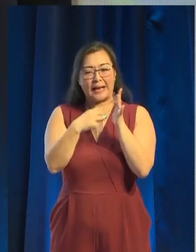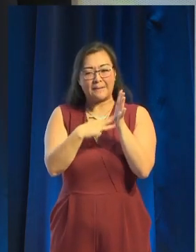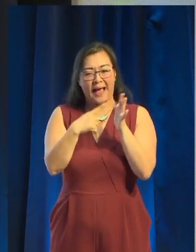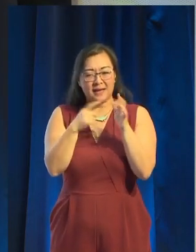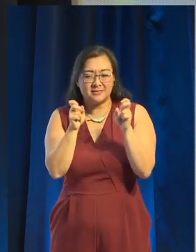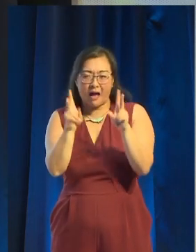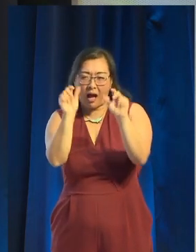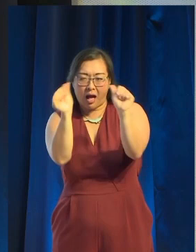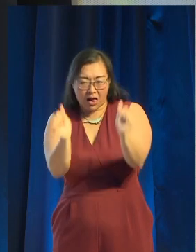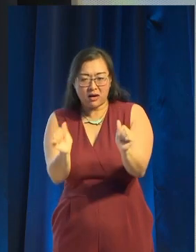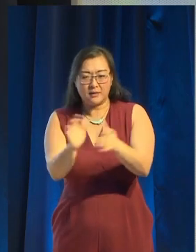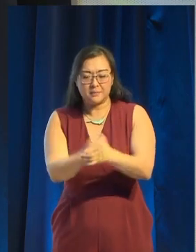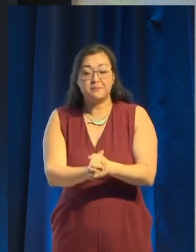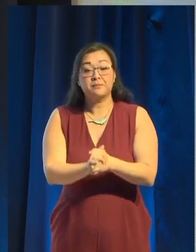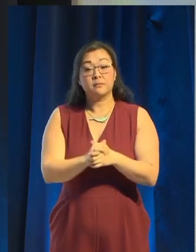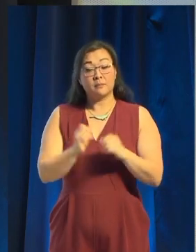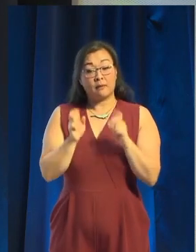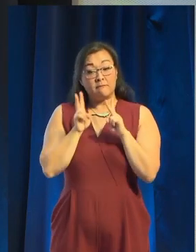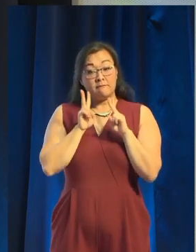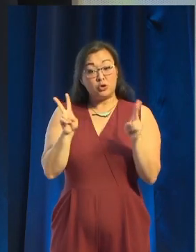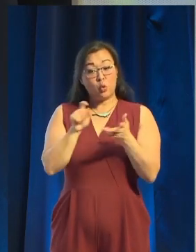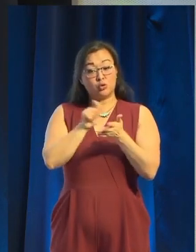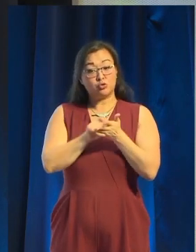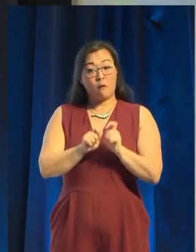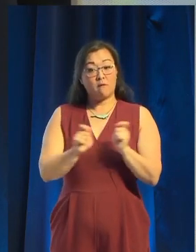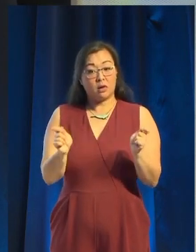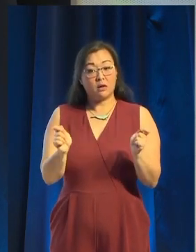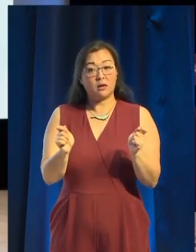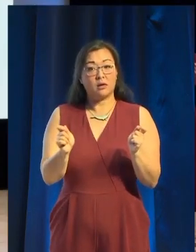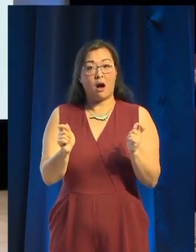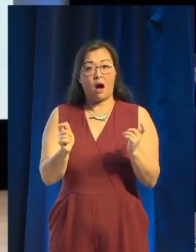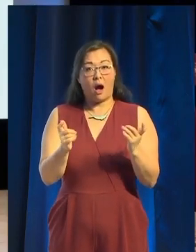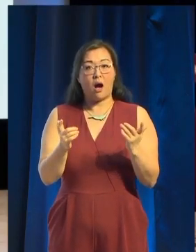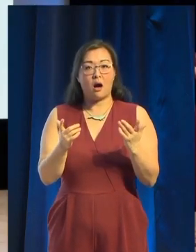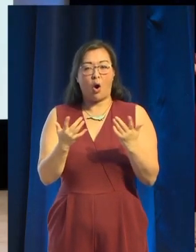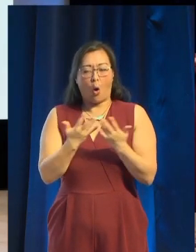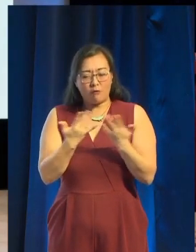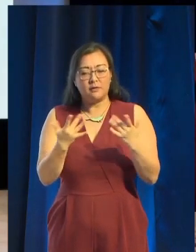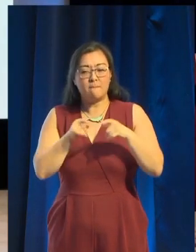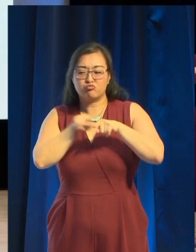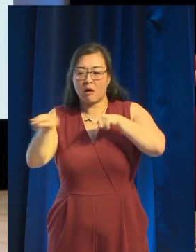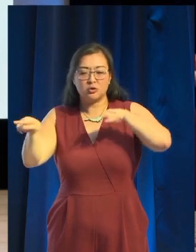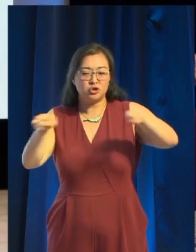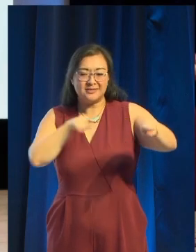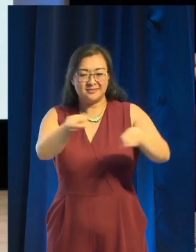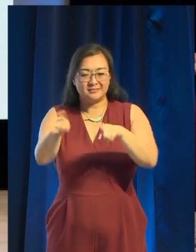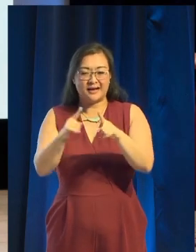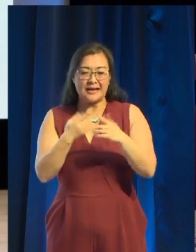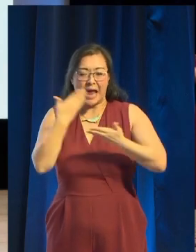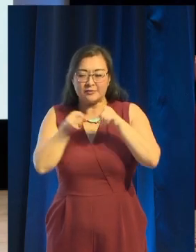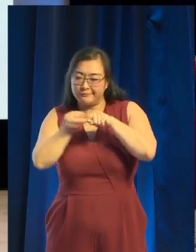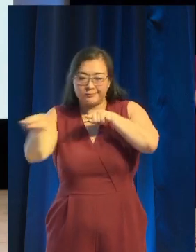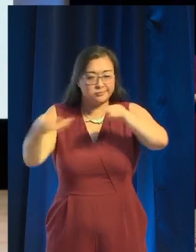Visual novels are often, but not always, branching narrative. And the Otome games